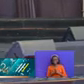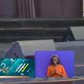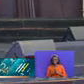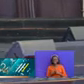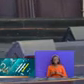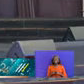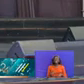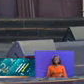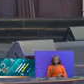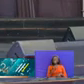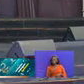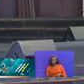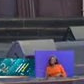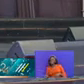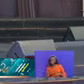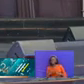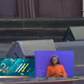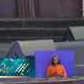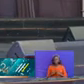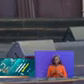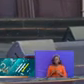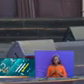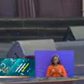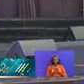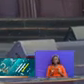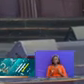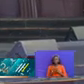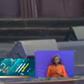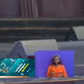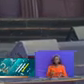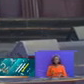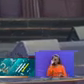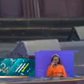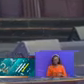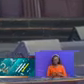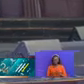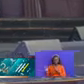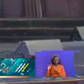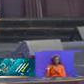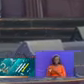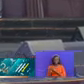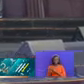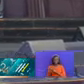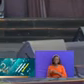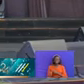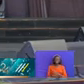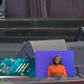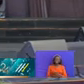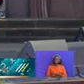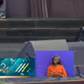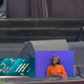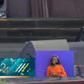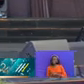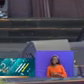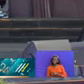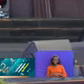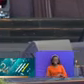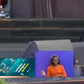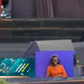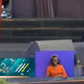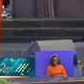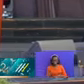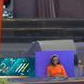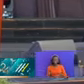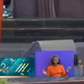parents a generation insulting the elders a generation looking at everything and this is not